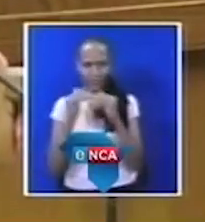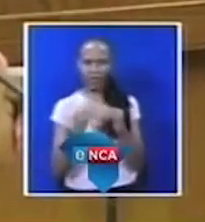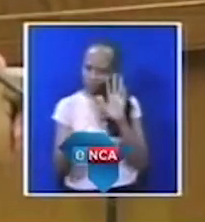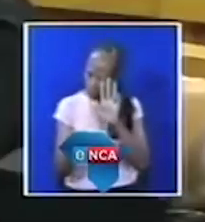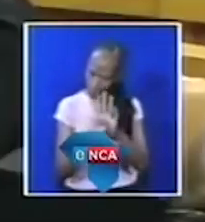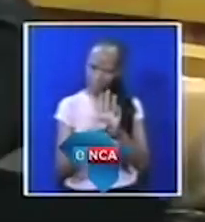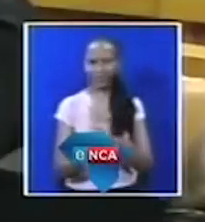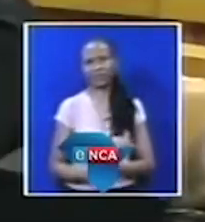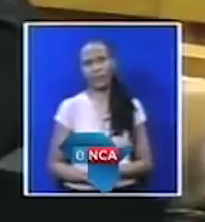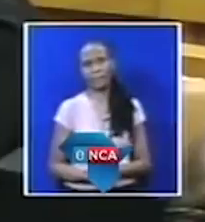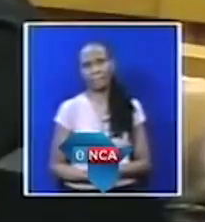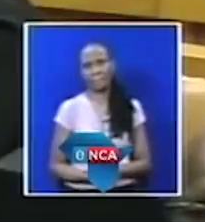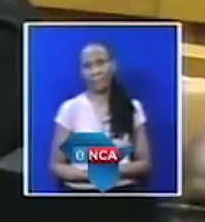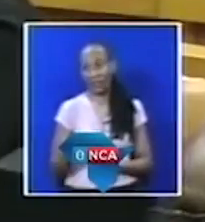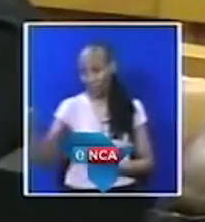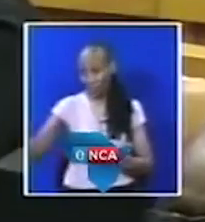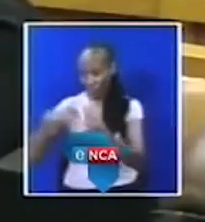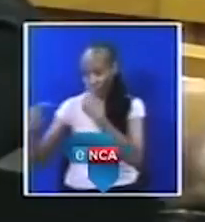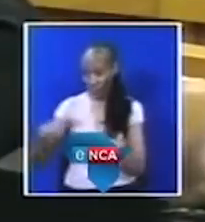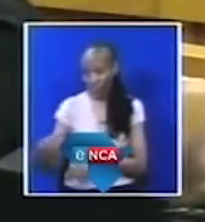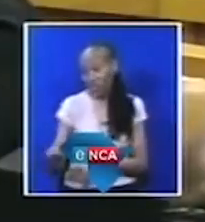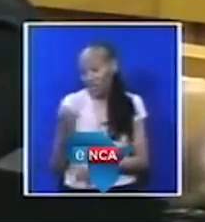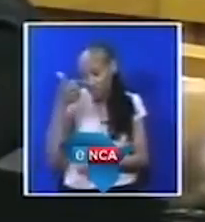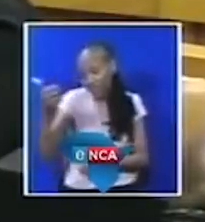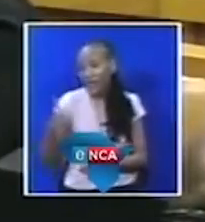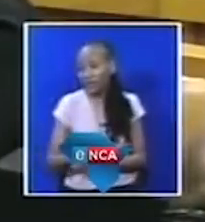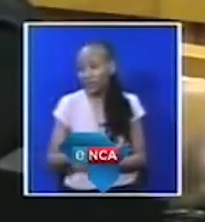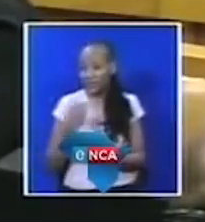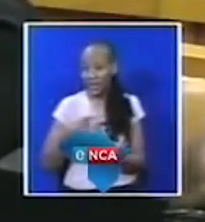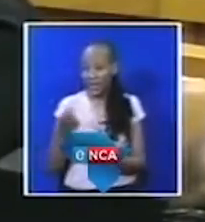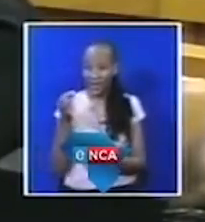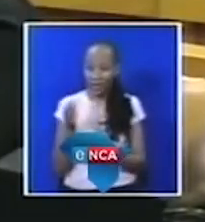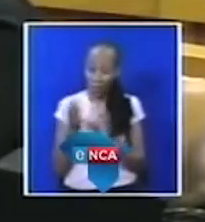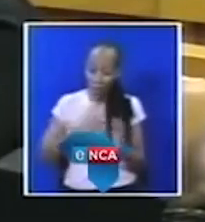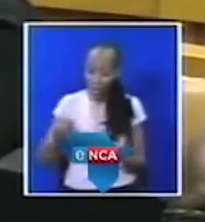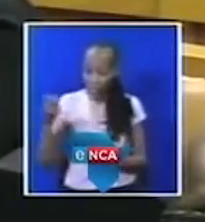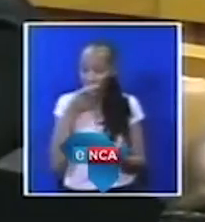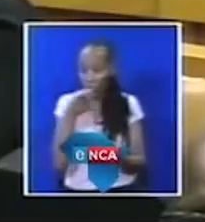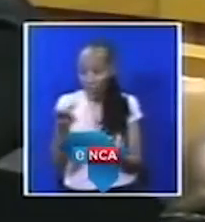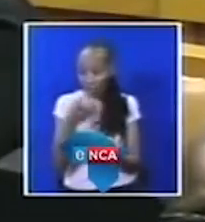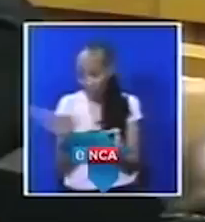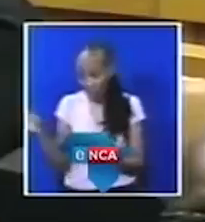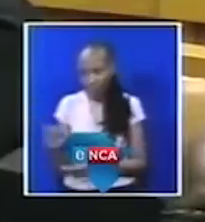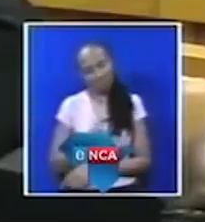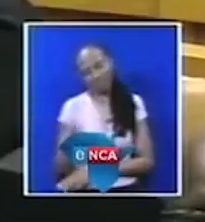going to ask you to withdraw. You bark at a dog barks on a moving vehicle. Continue to